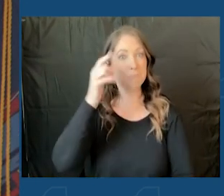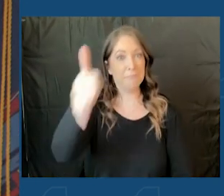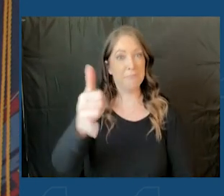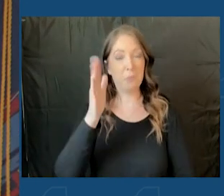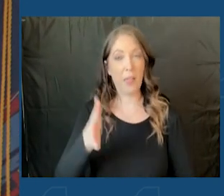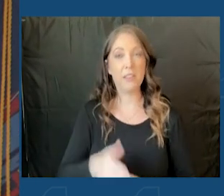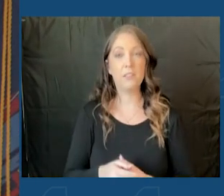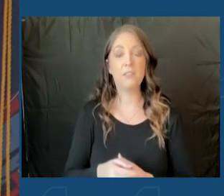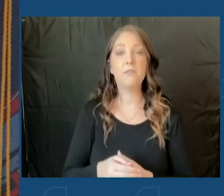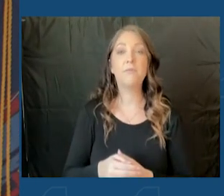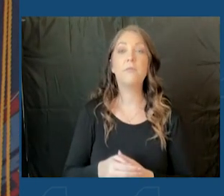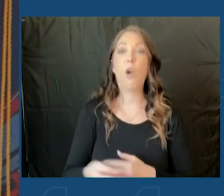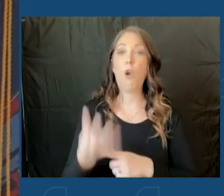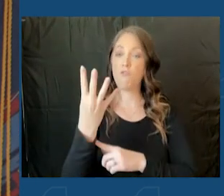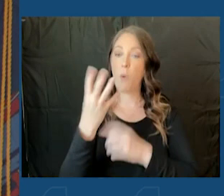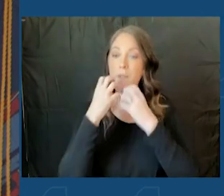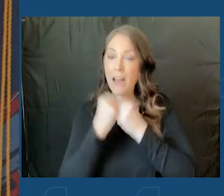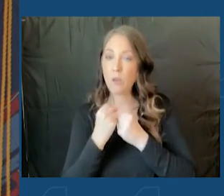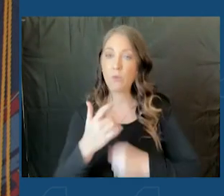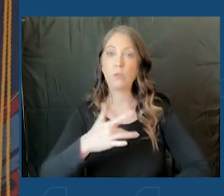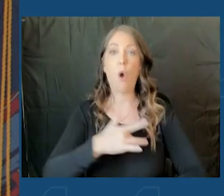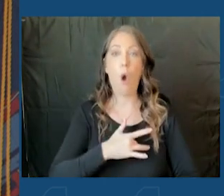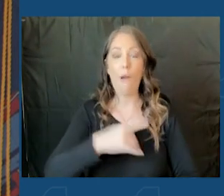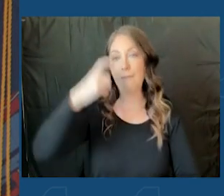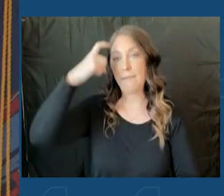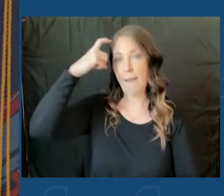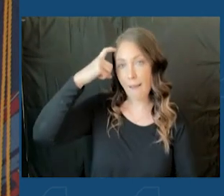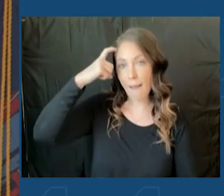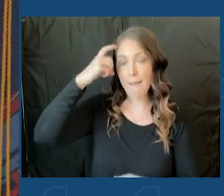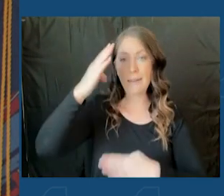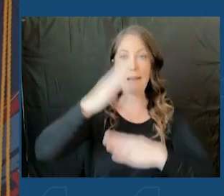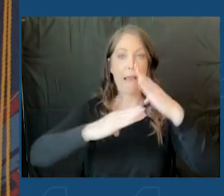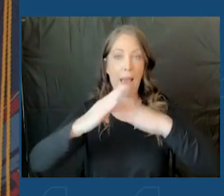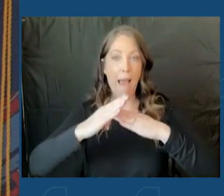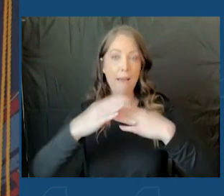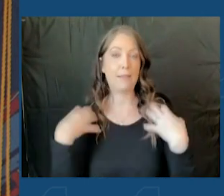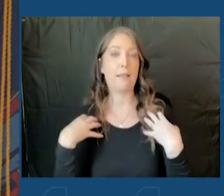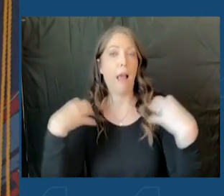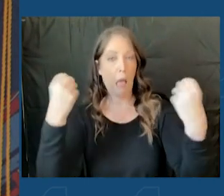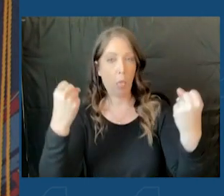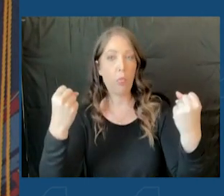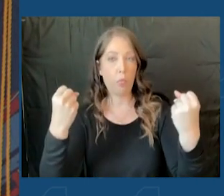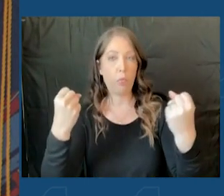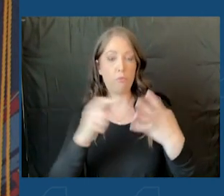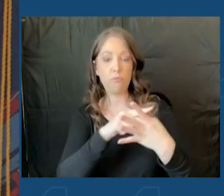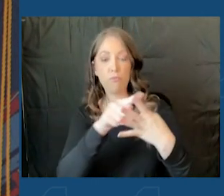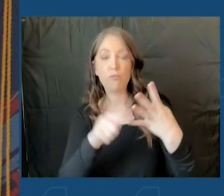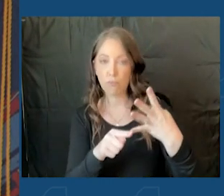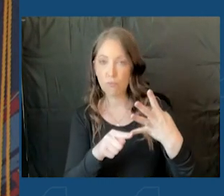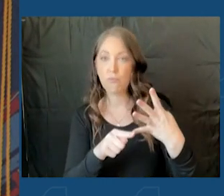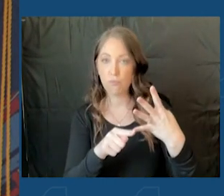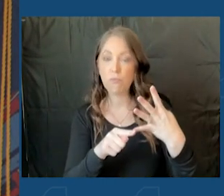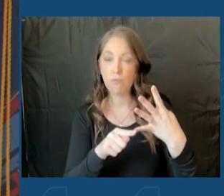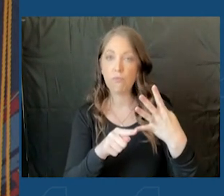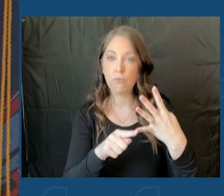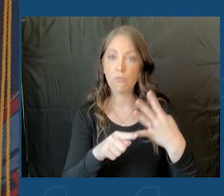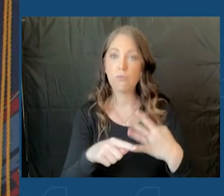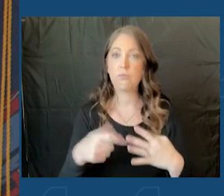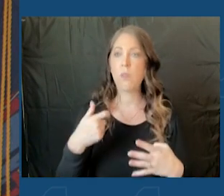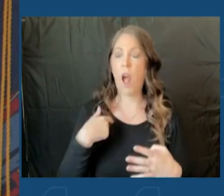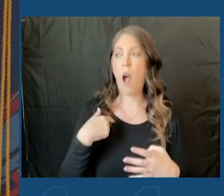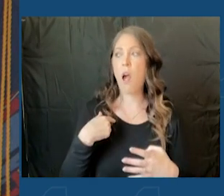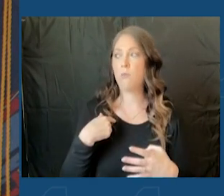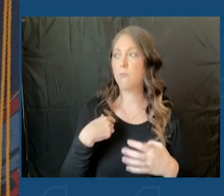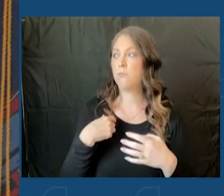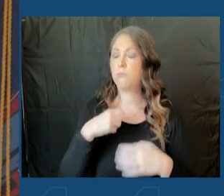four values of heart and head and hands and health, and I've always loved the pledge to what that